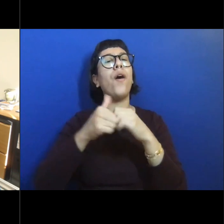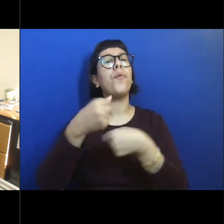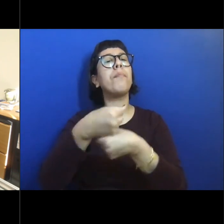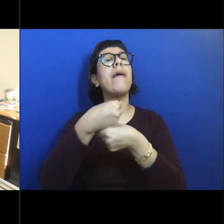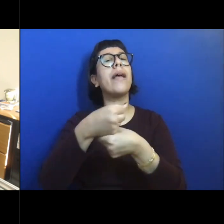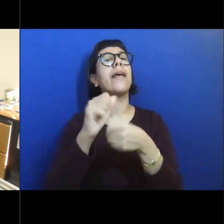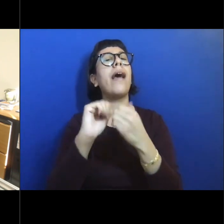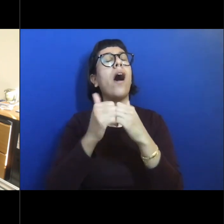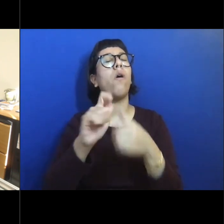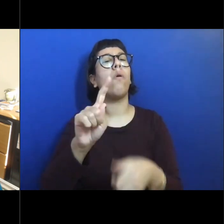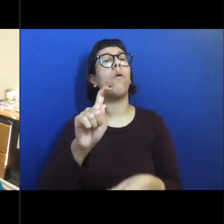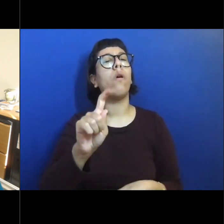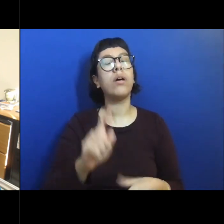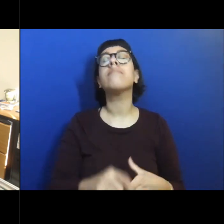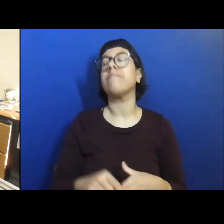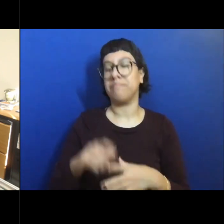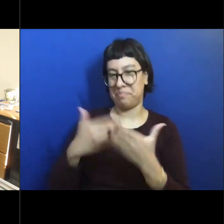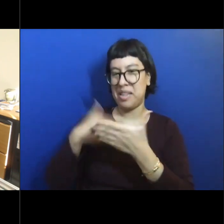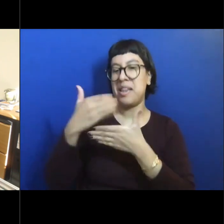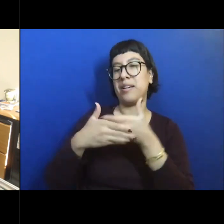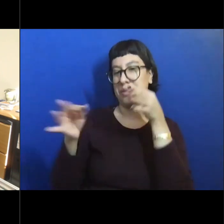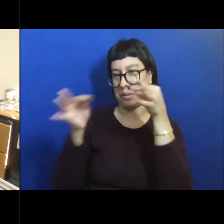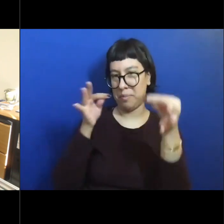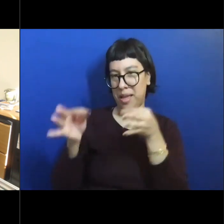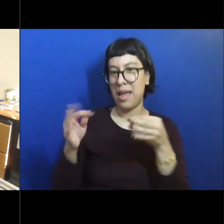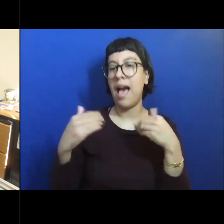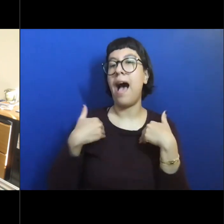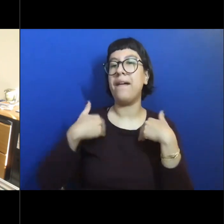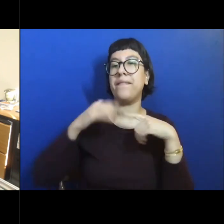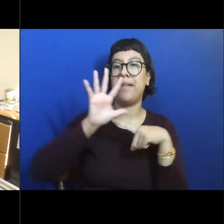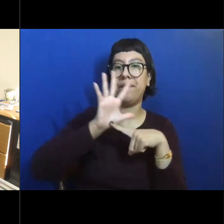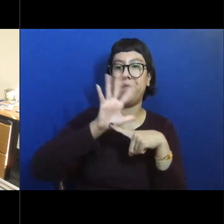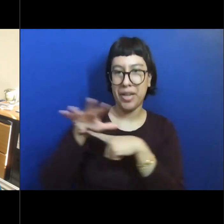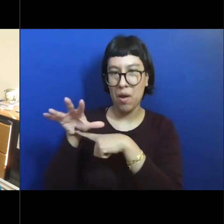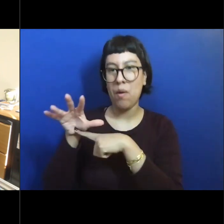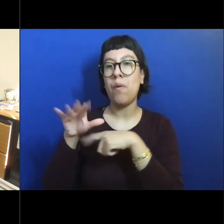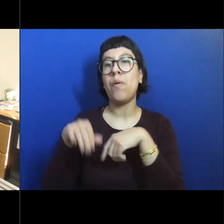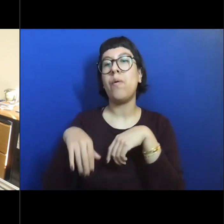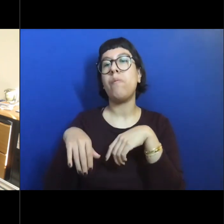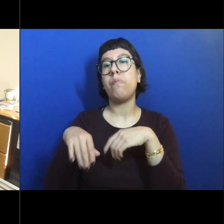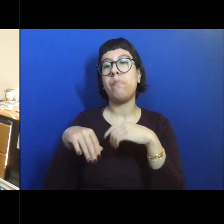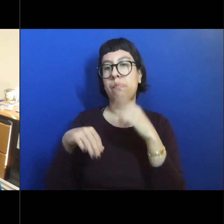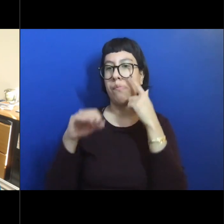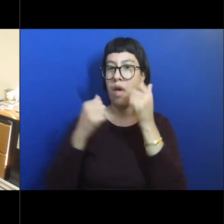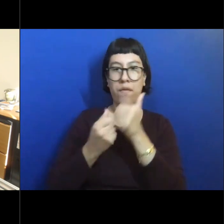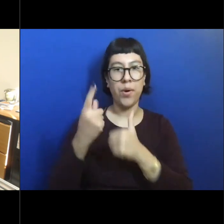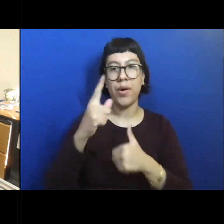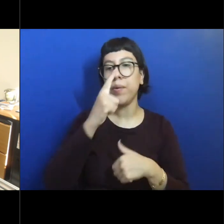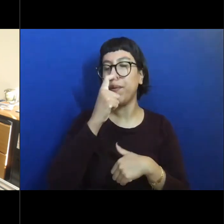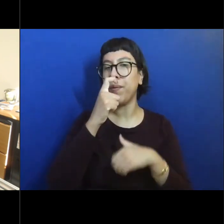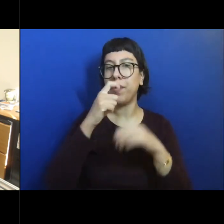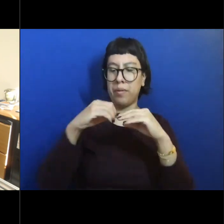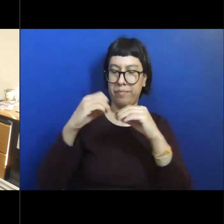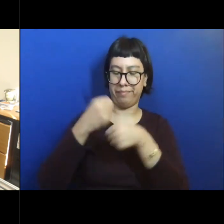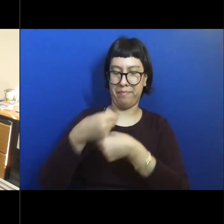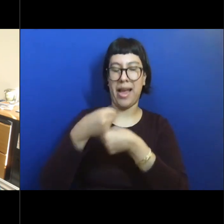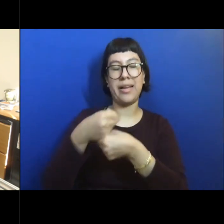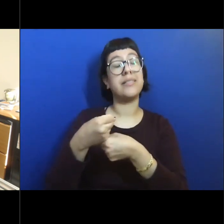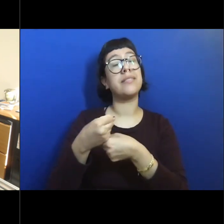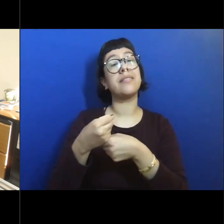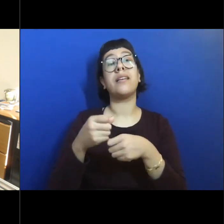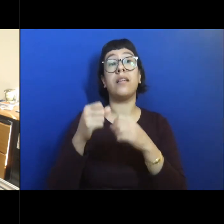about next, is we'll actually have a video showing how we assemble it. But yeah, everybody that does this, it blows up the balloon by